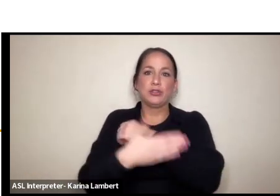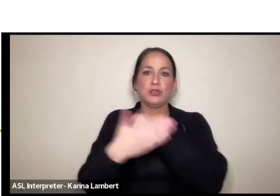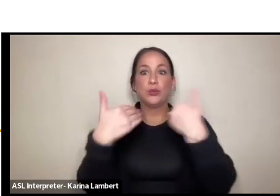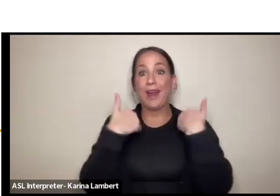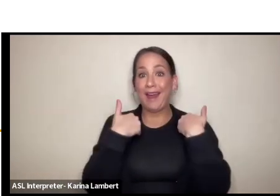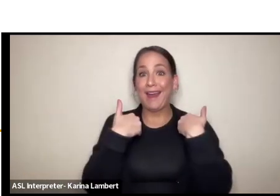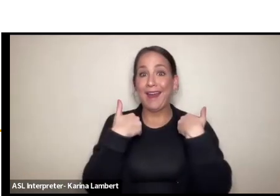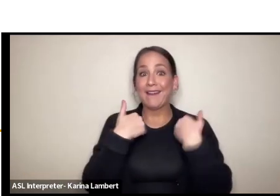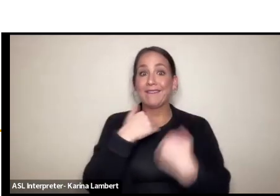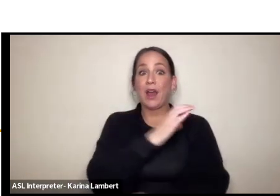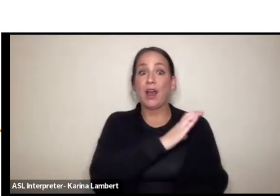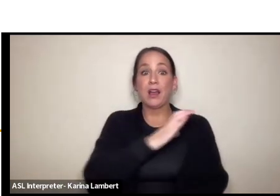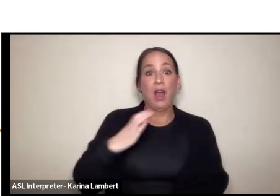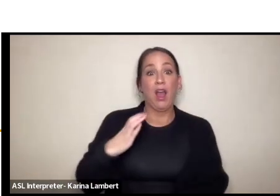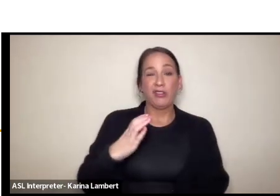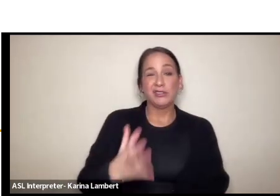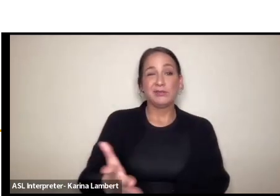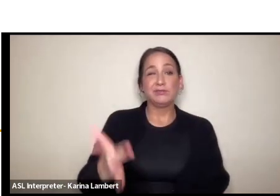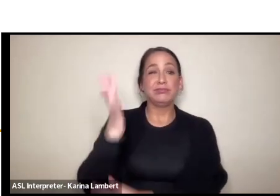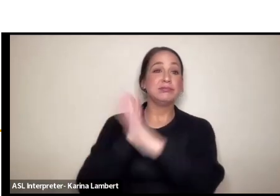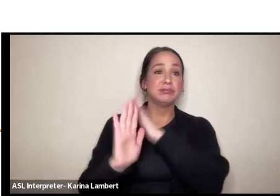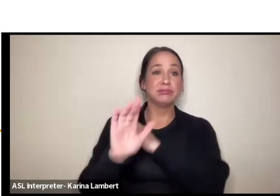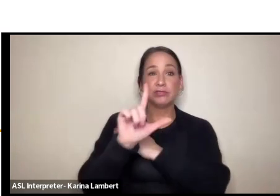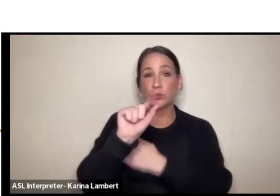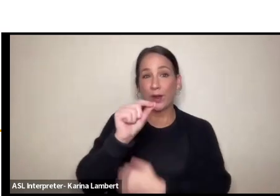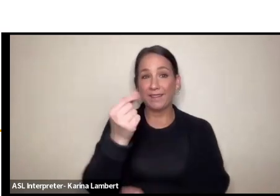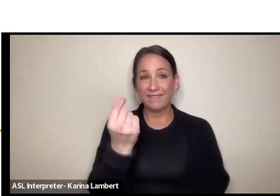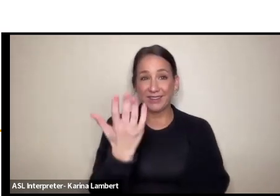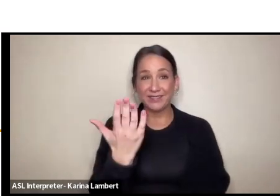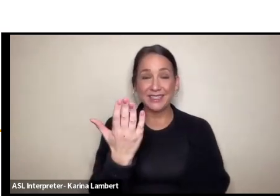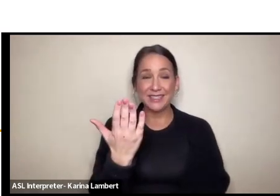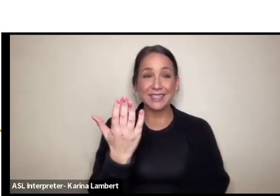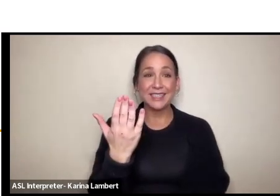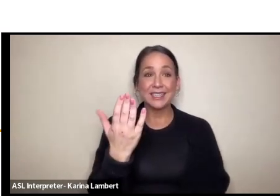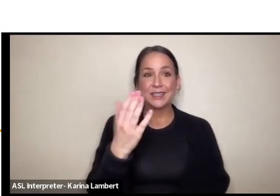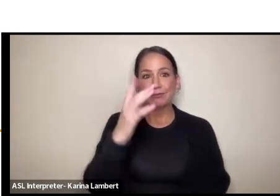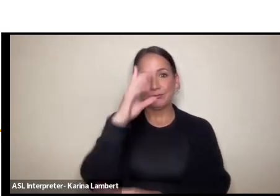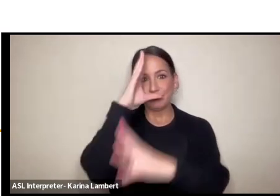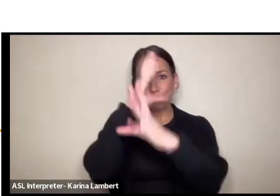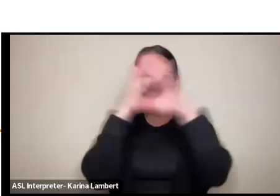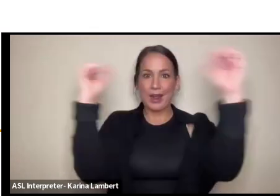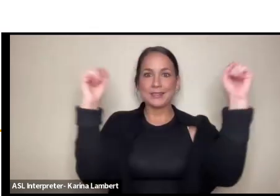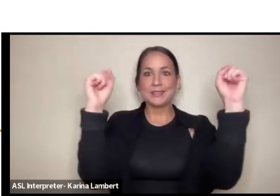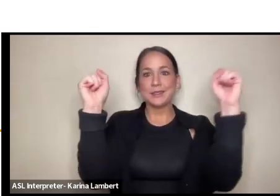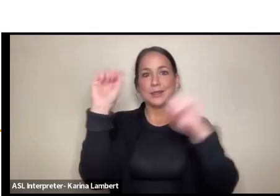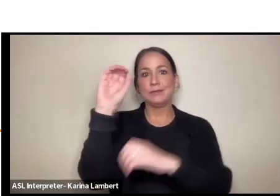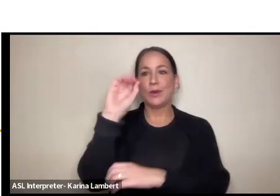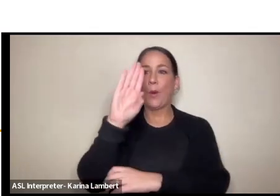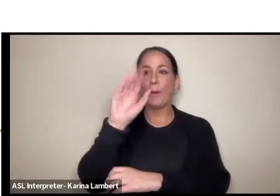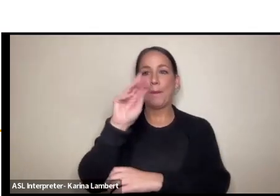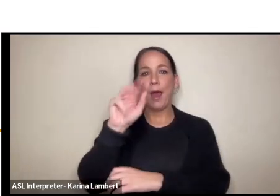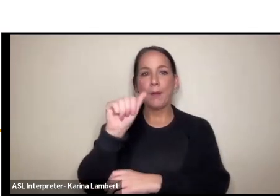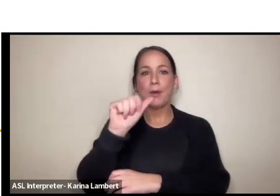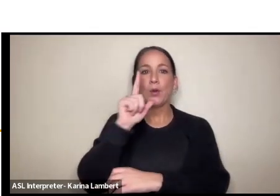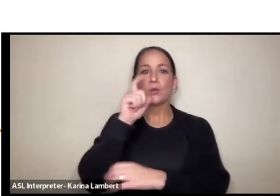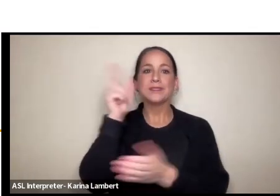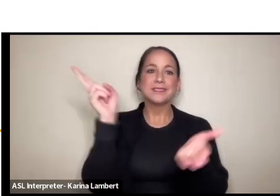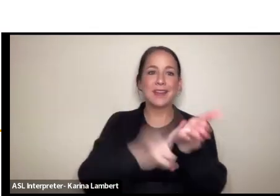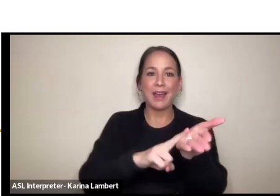a Congress way back in 2015. I believe it was President Obama that signed into place,